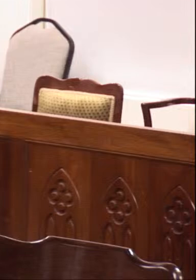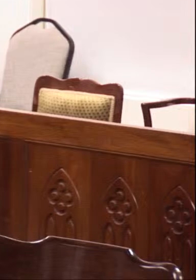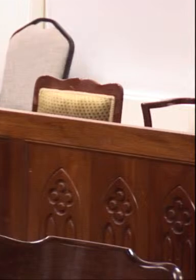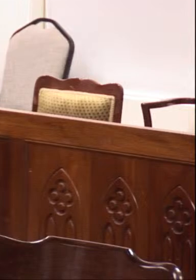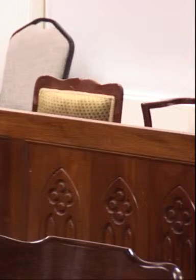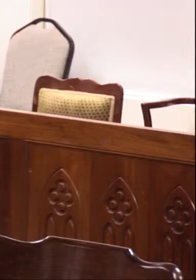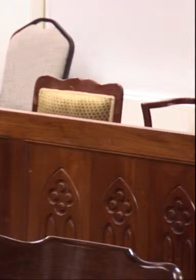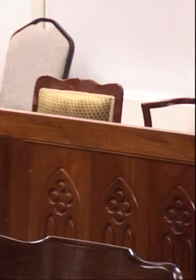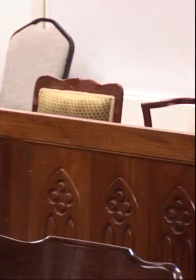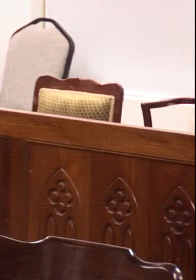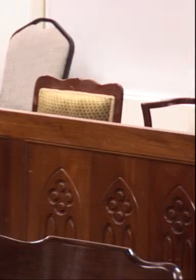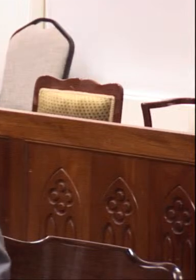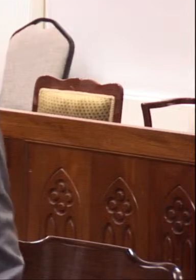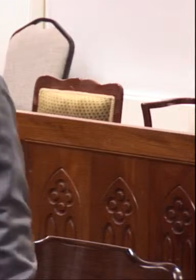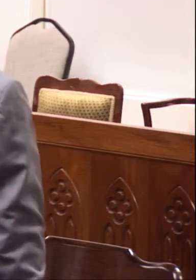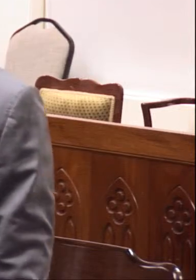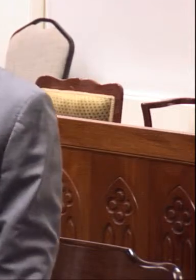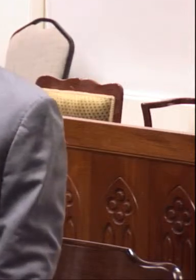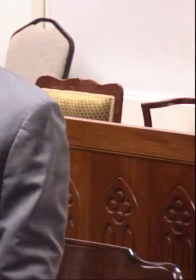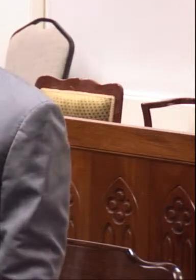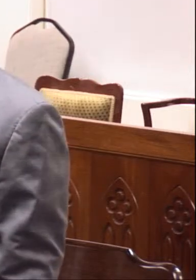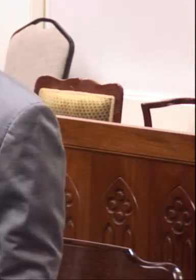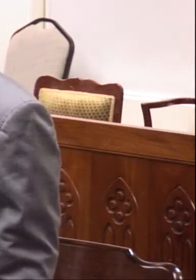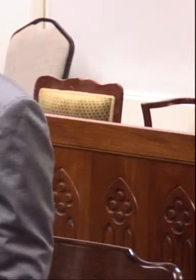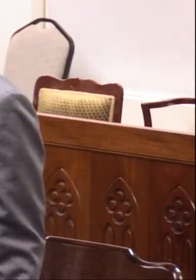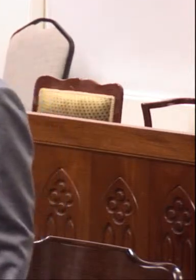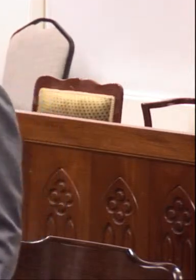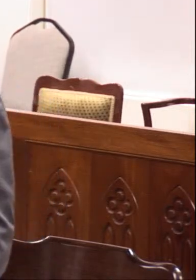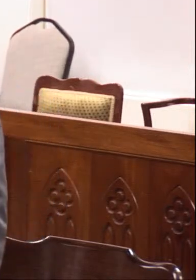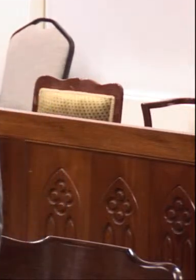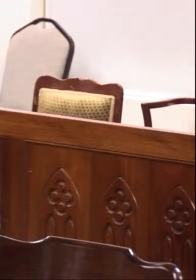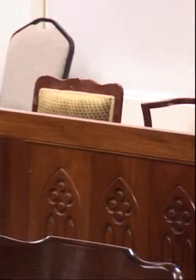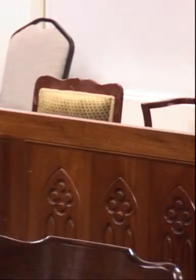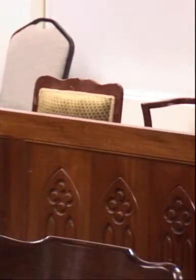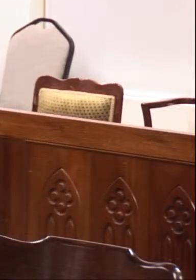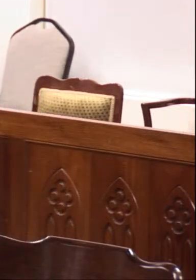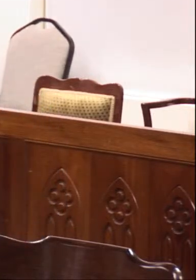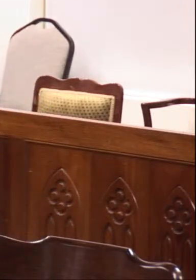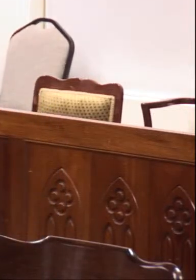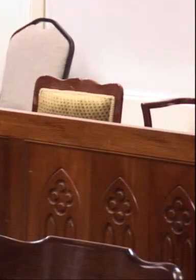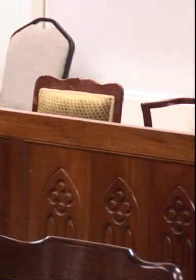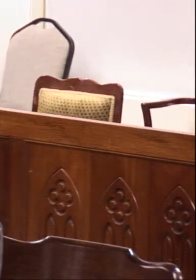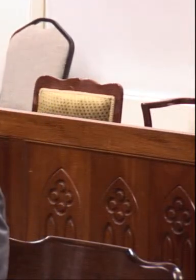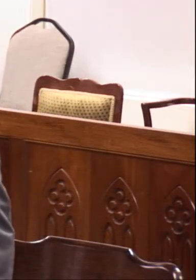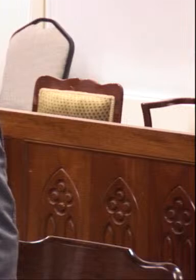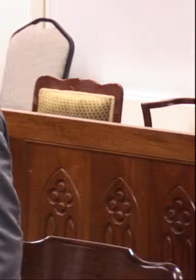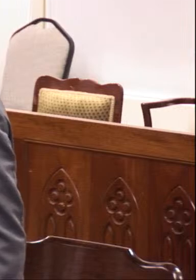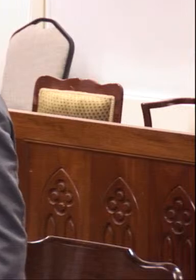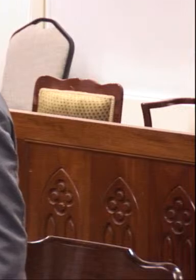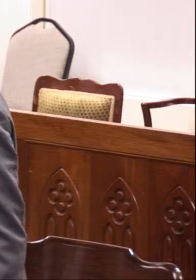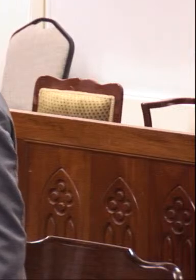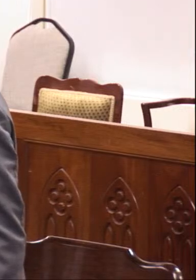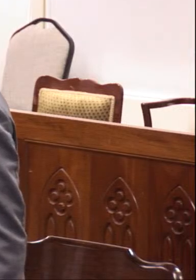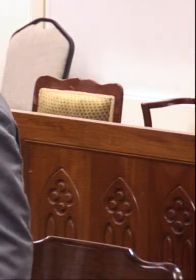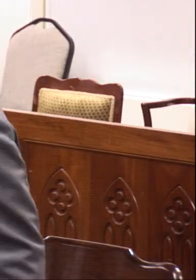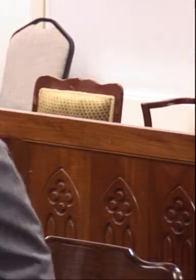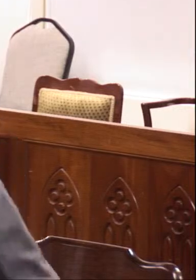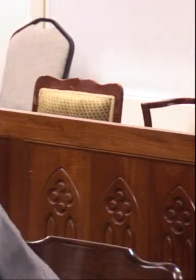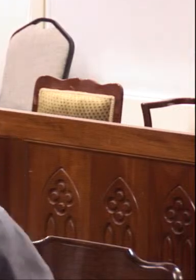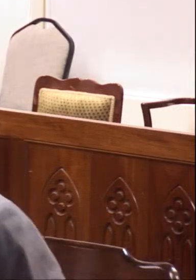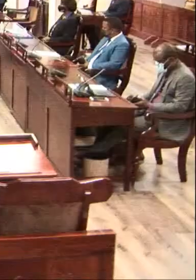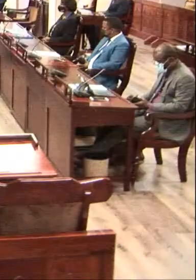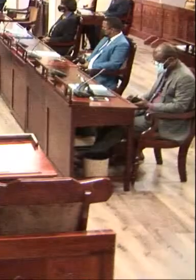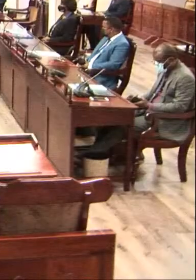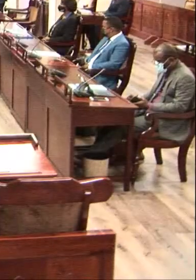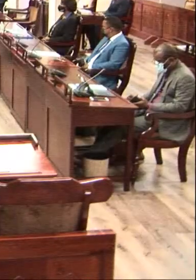now resolve itself into committee, into Standing Finance Committee. Do I have a seconder? Seconded before. That